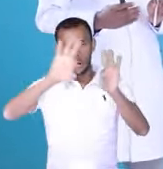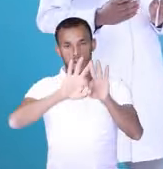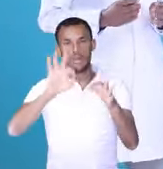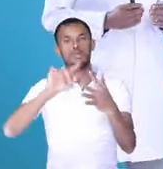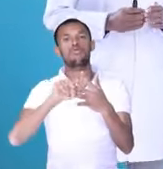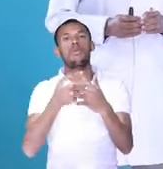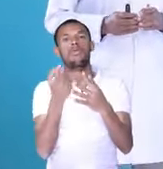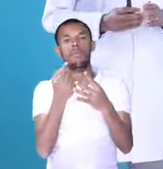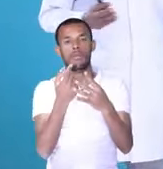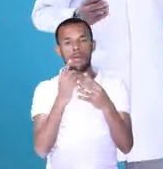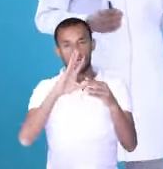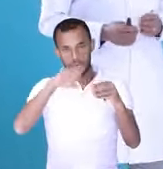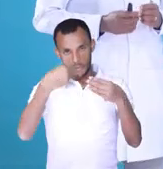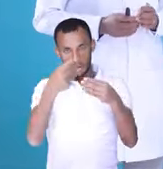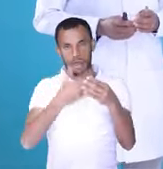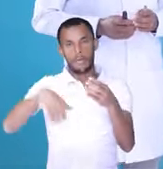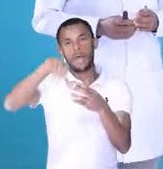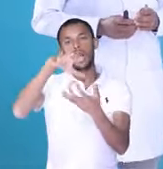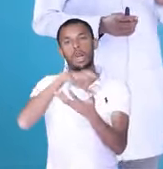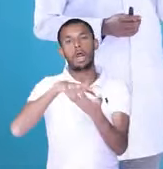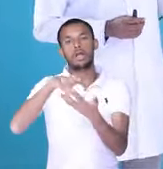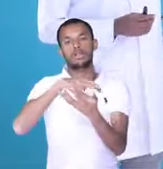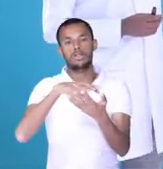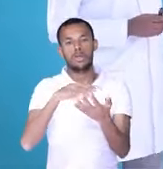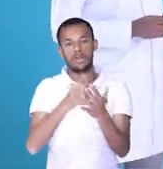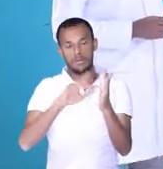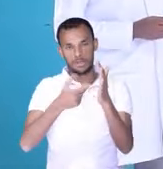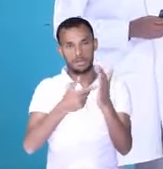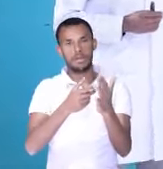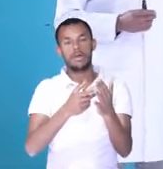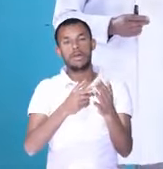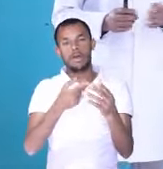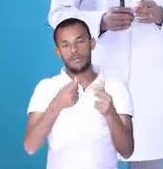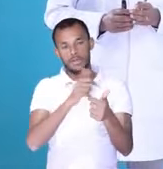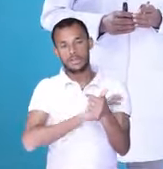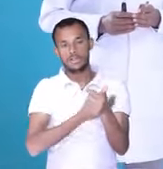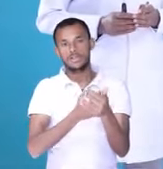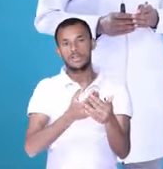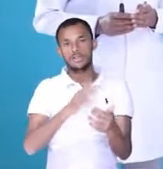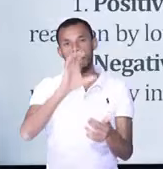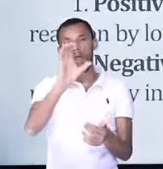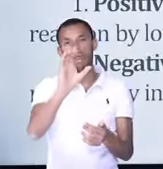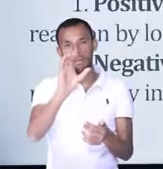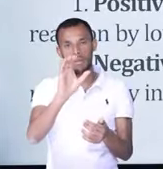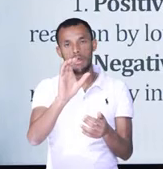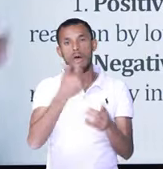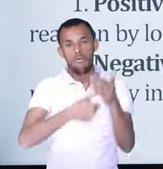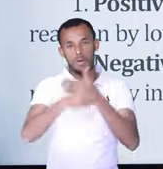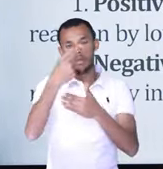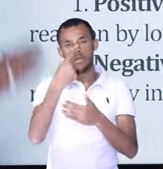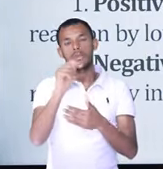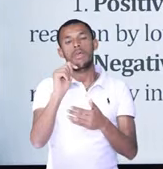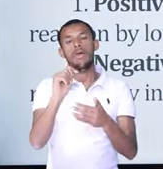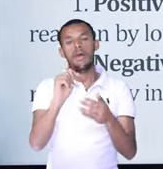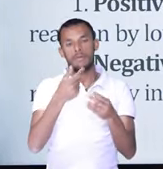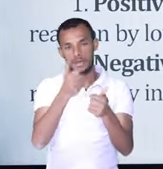start a given chemical reaction is known as activation energy. Therefore, catalysts affect the activation energy. Therefore, there are